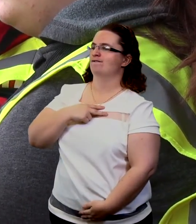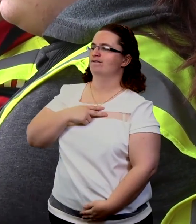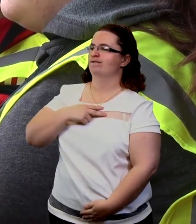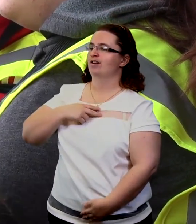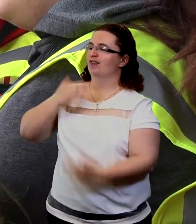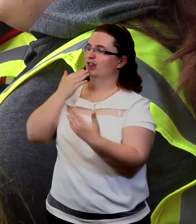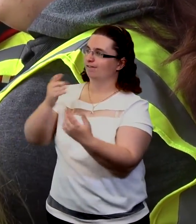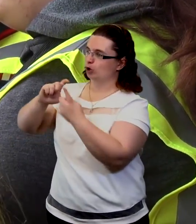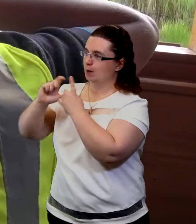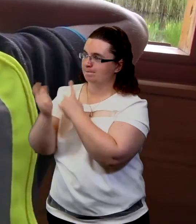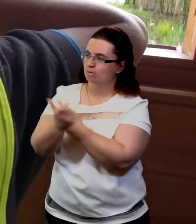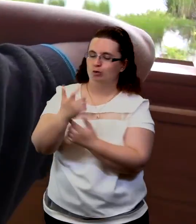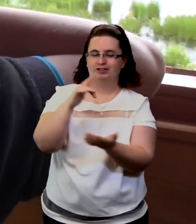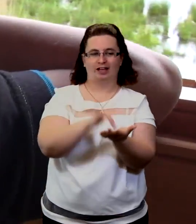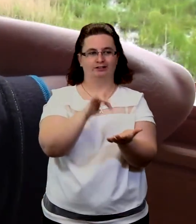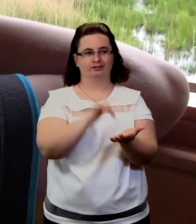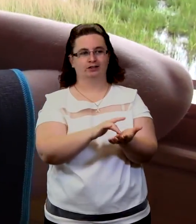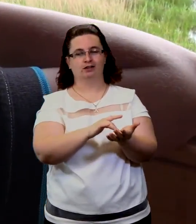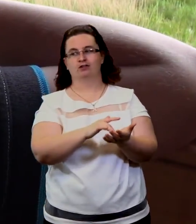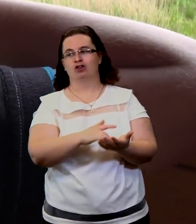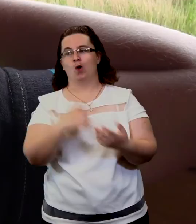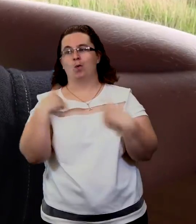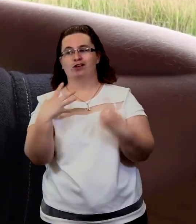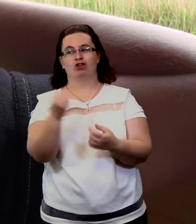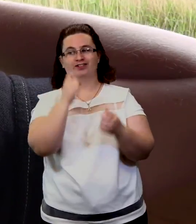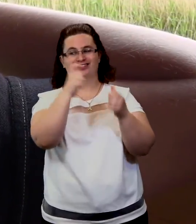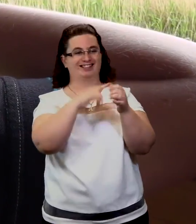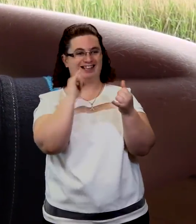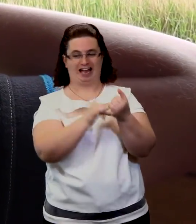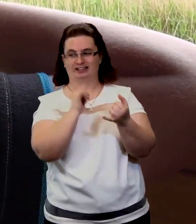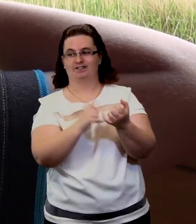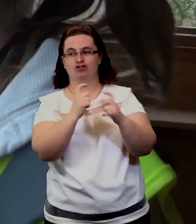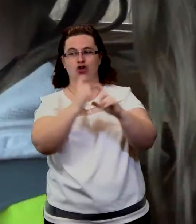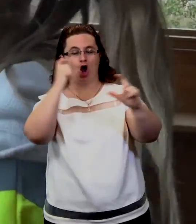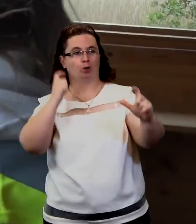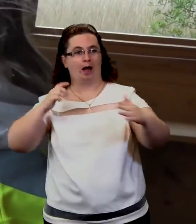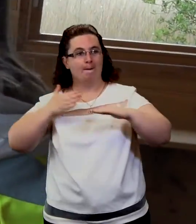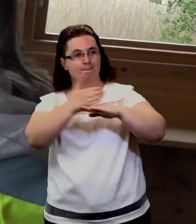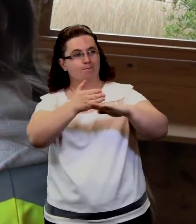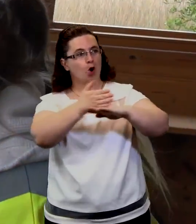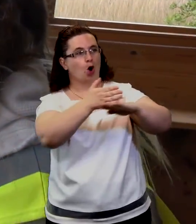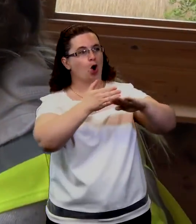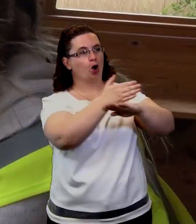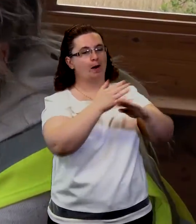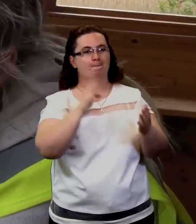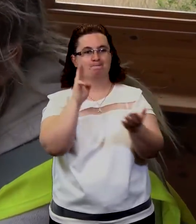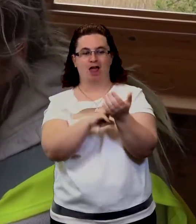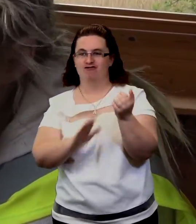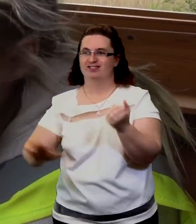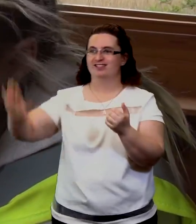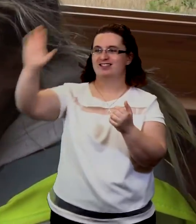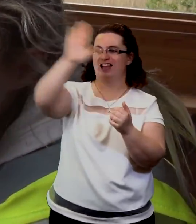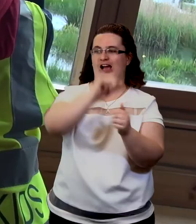it possible. Without them, it wouldn't have been possible. So thanks to all the staff. Thanks to the community centre, you know, and we've got CAS coaches on